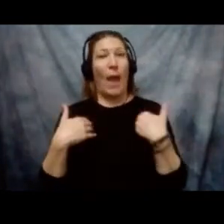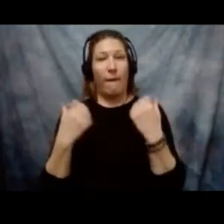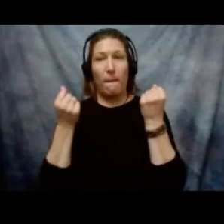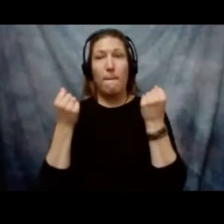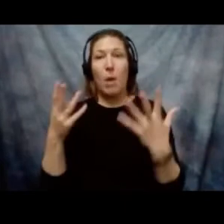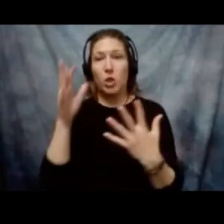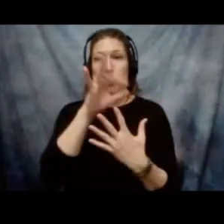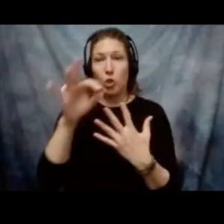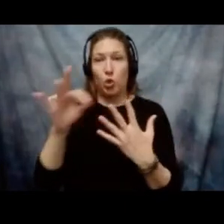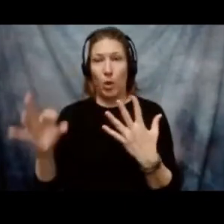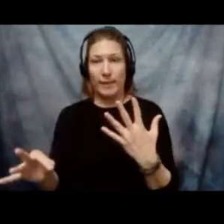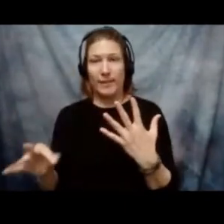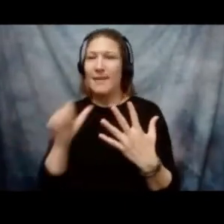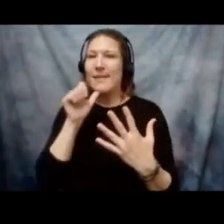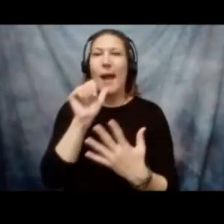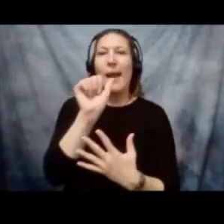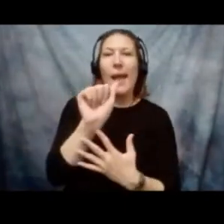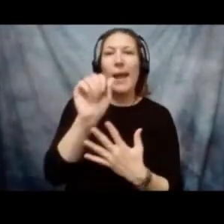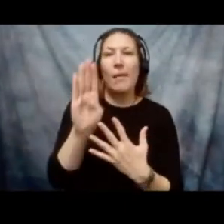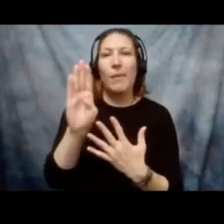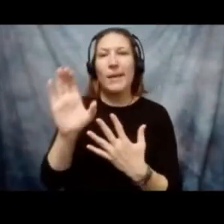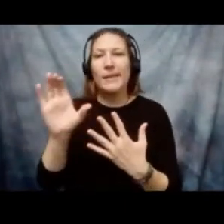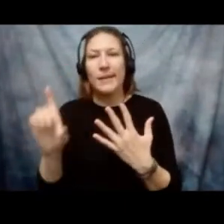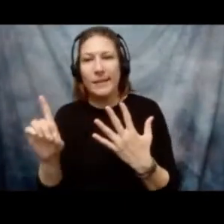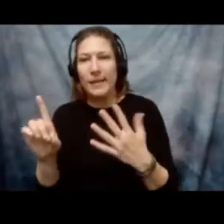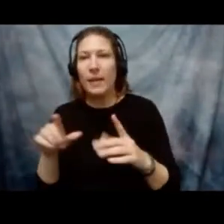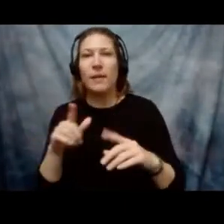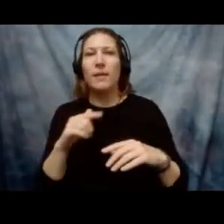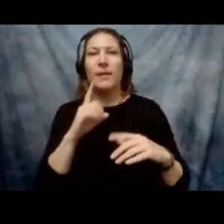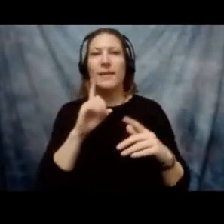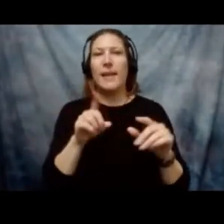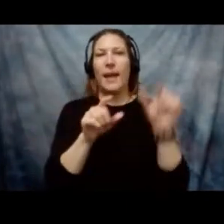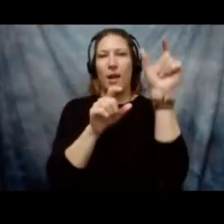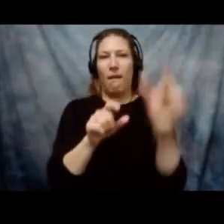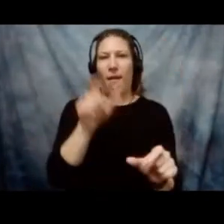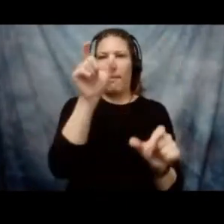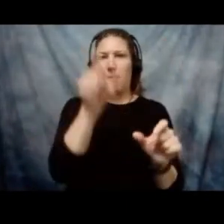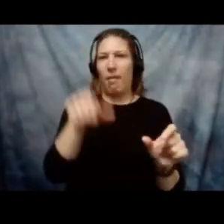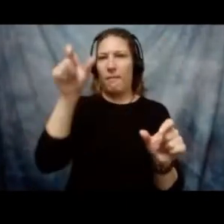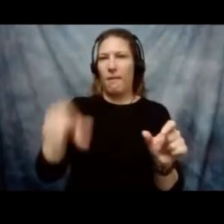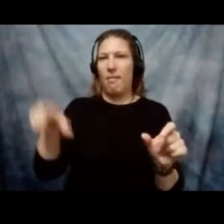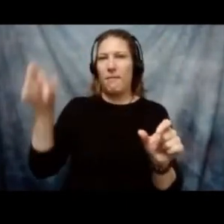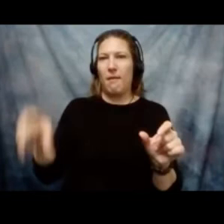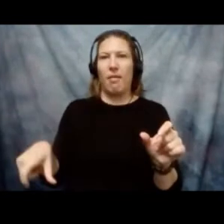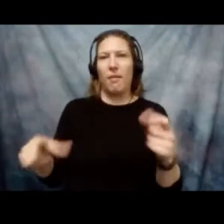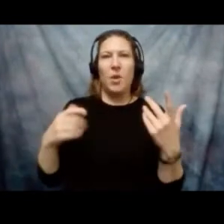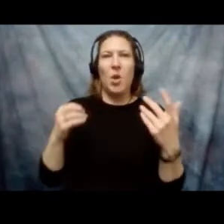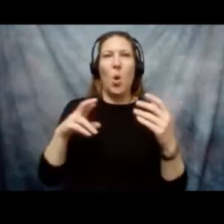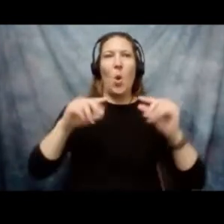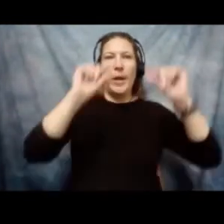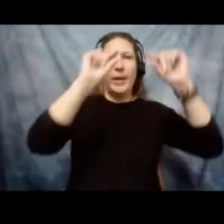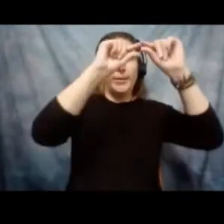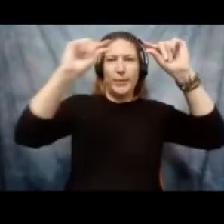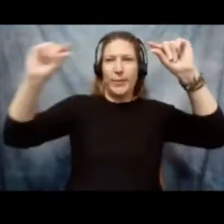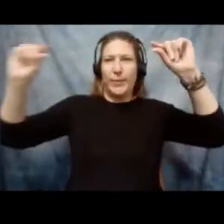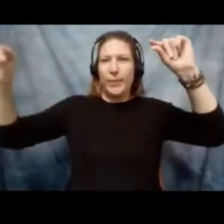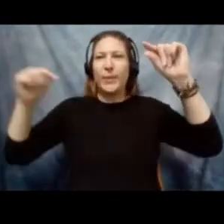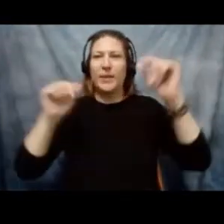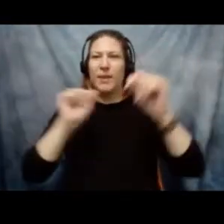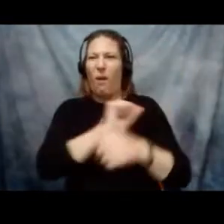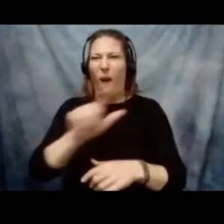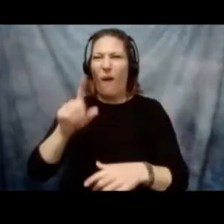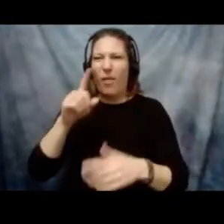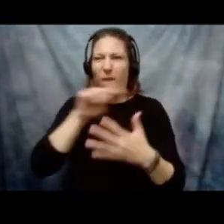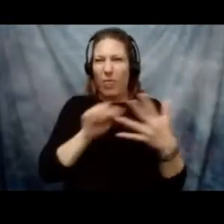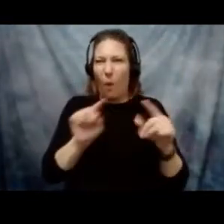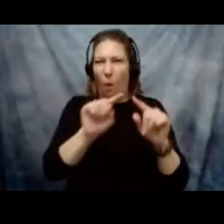like a multiple choice question with 100 options, because I can choose to click column E, I can choose to click